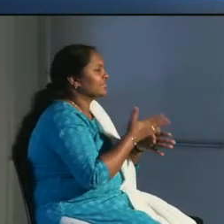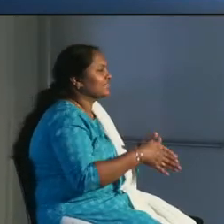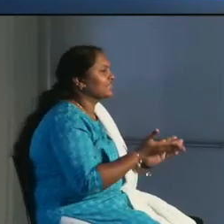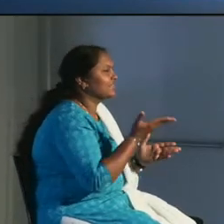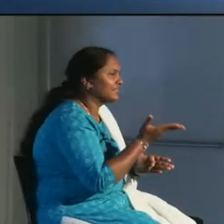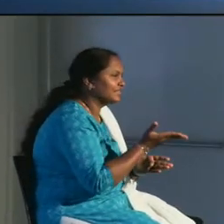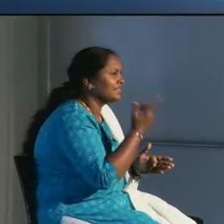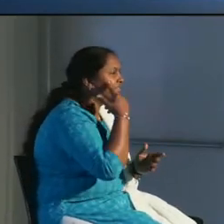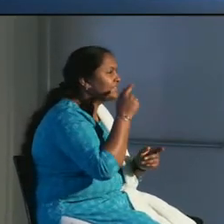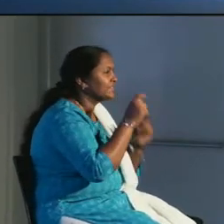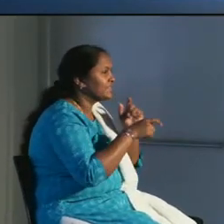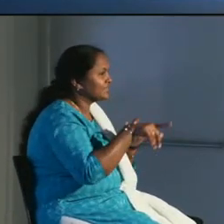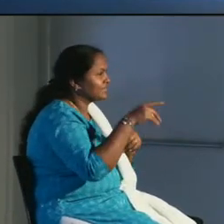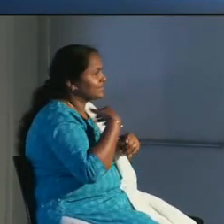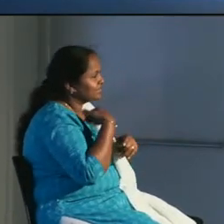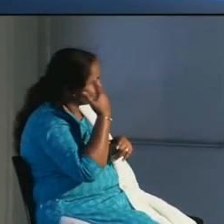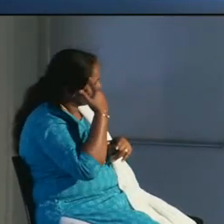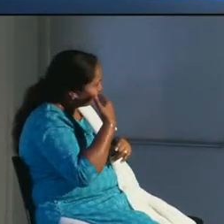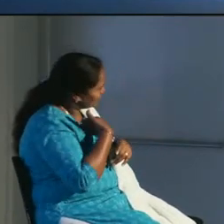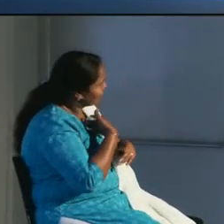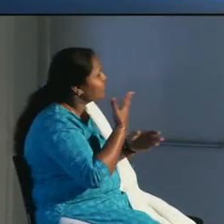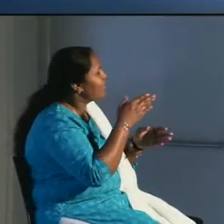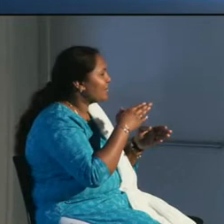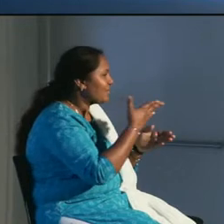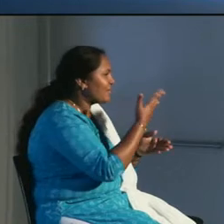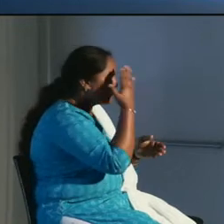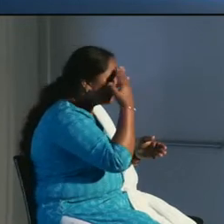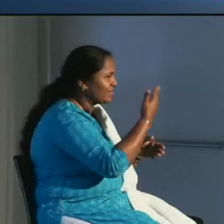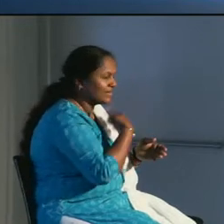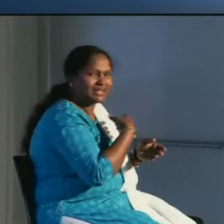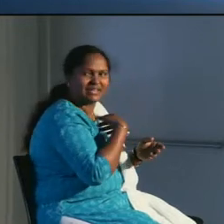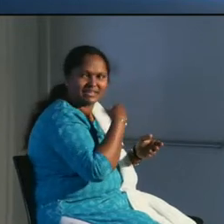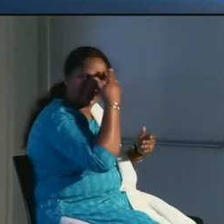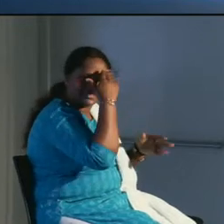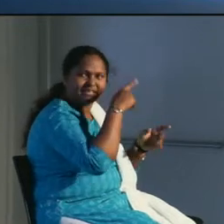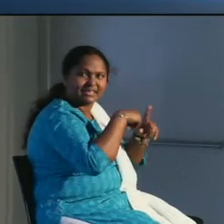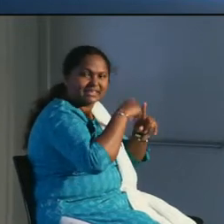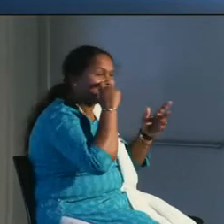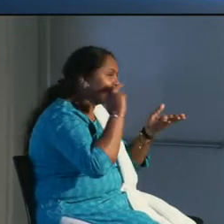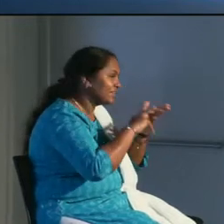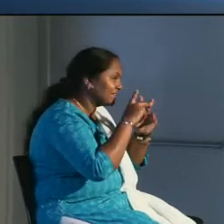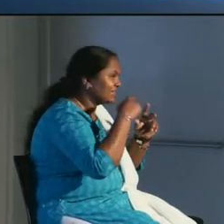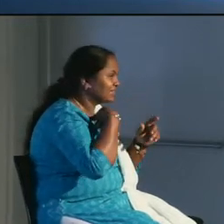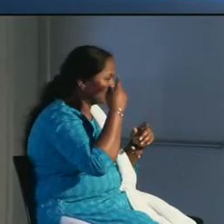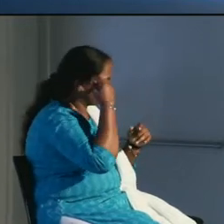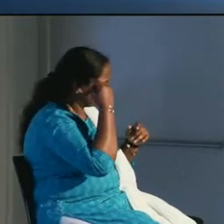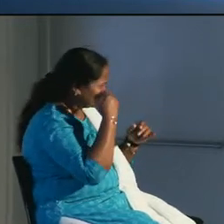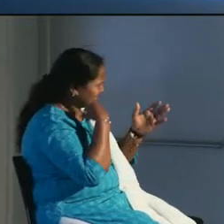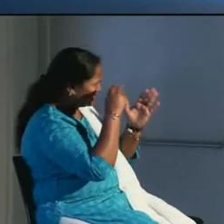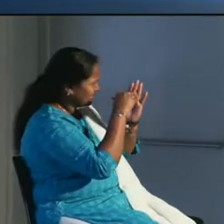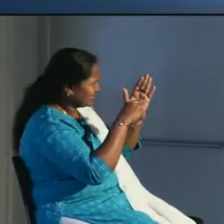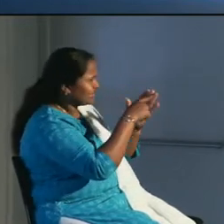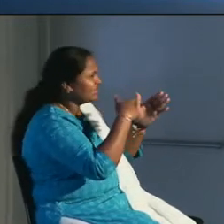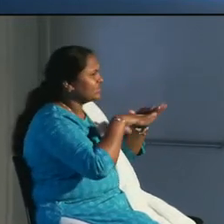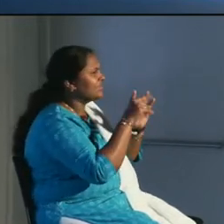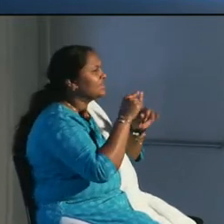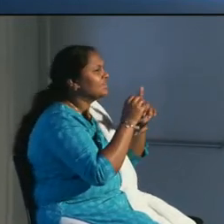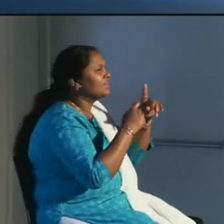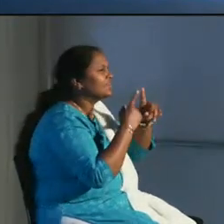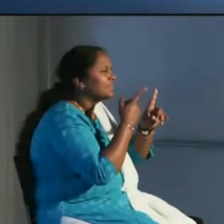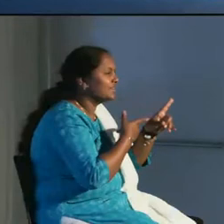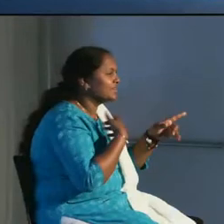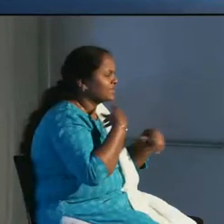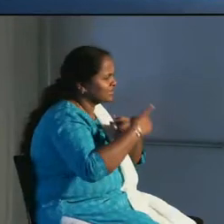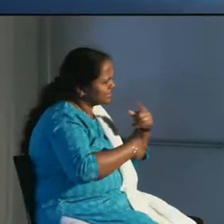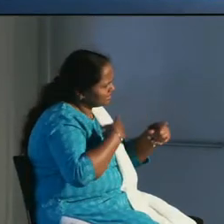And people recognize me like that. But I do not know the kind of image that I'm portraying. And every day I would go